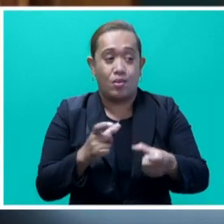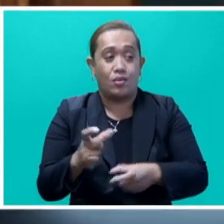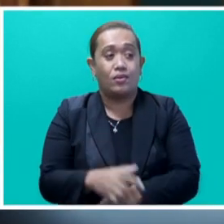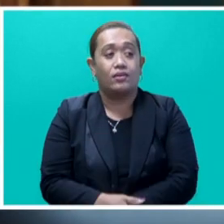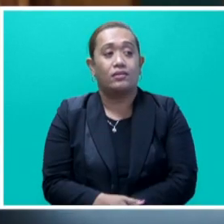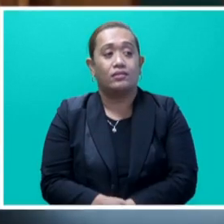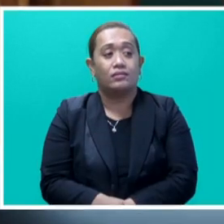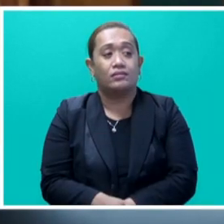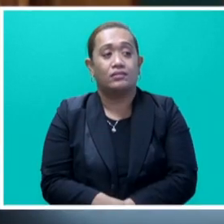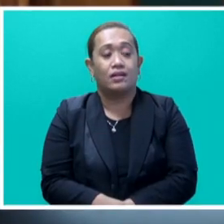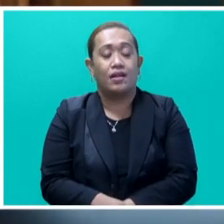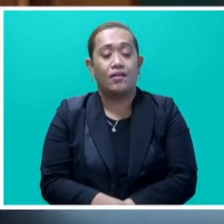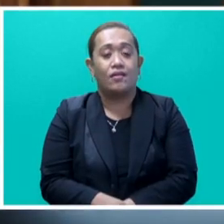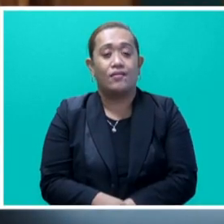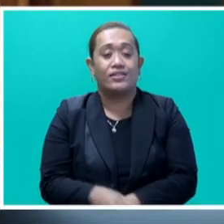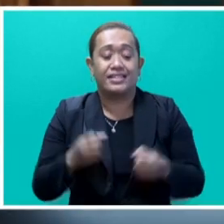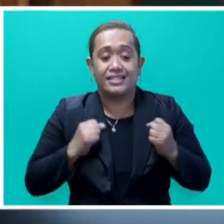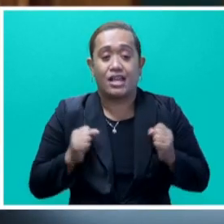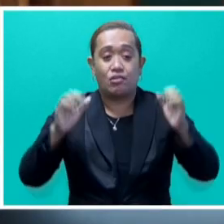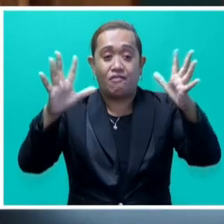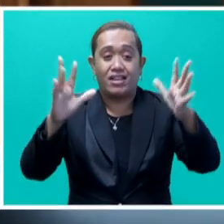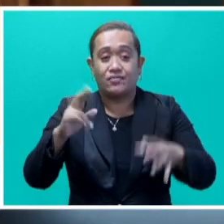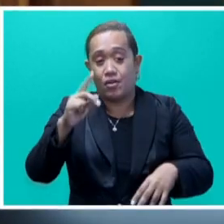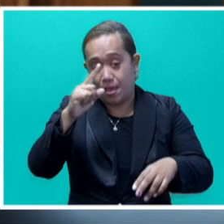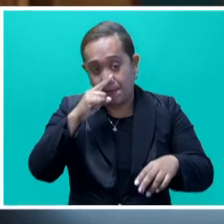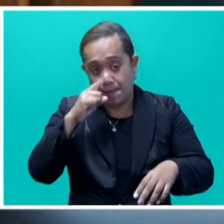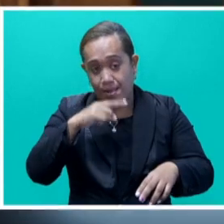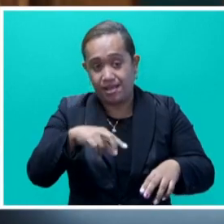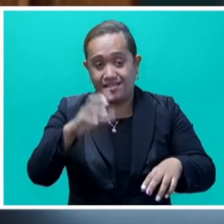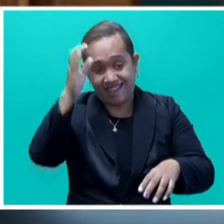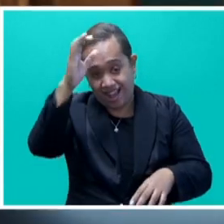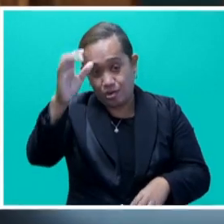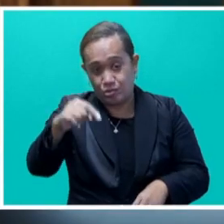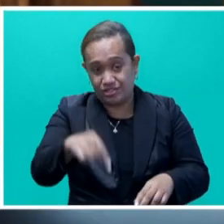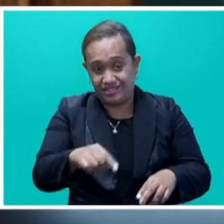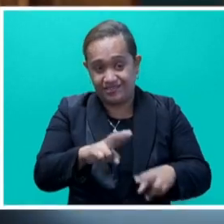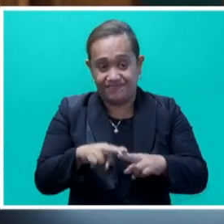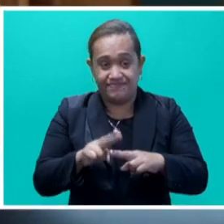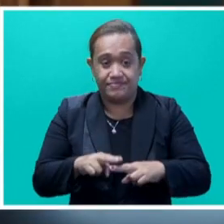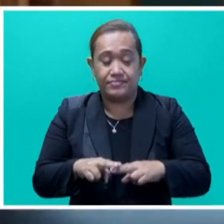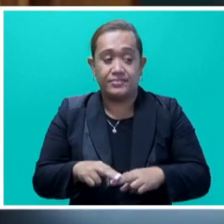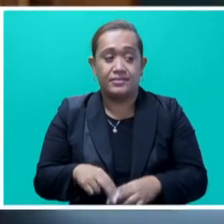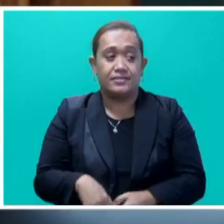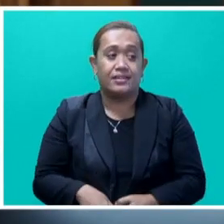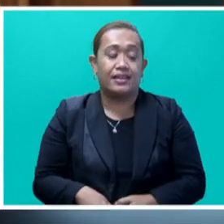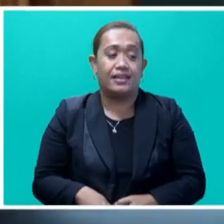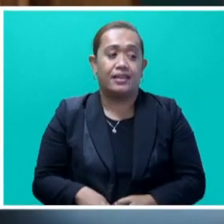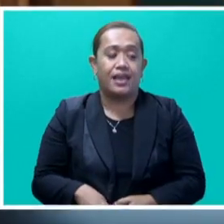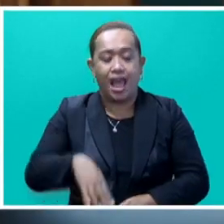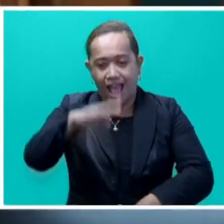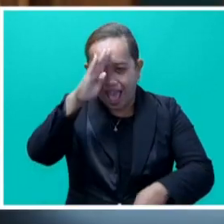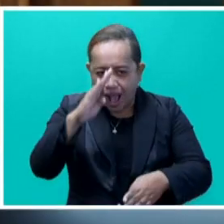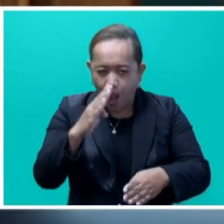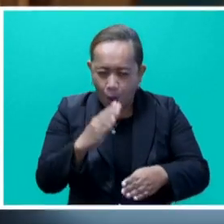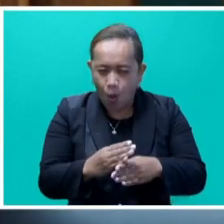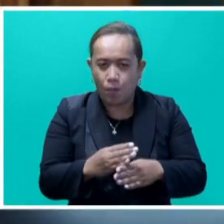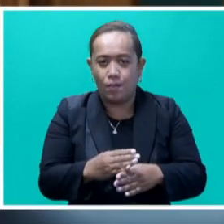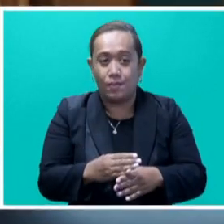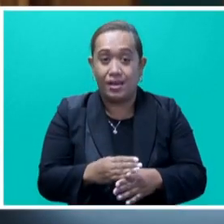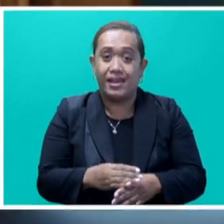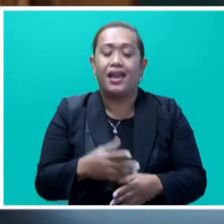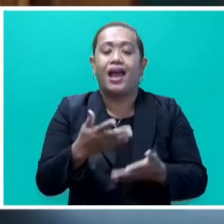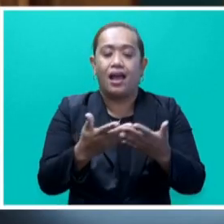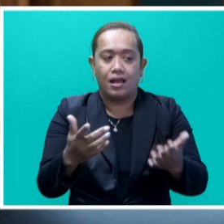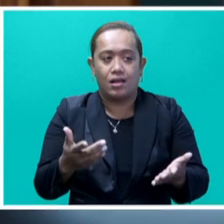for the sake of the country and the people. They see this as a moral obligation, and I hope that